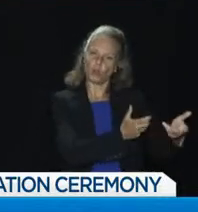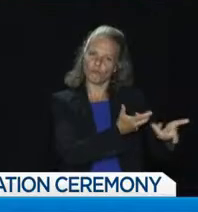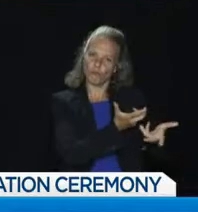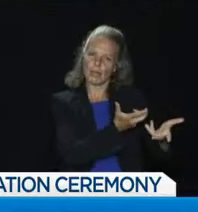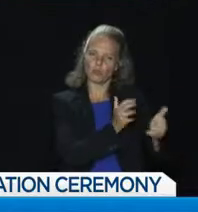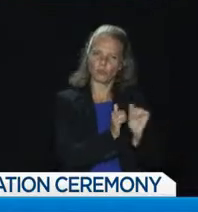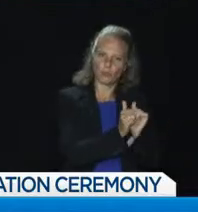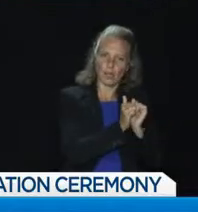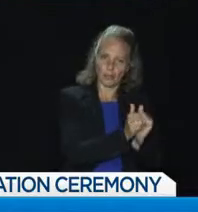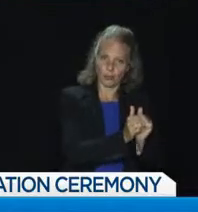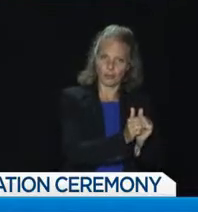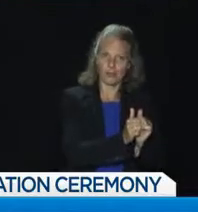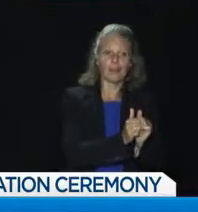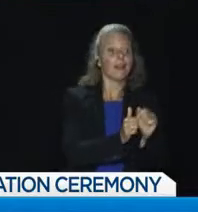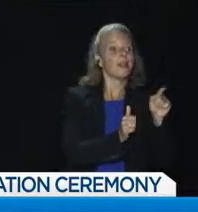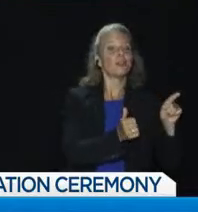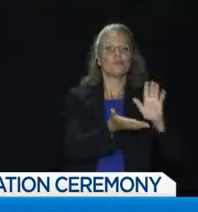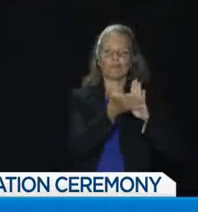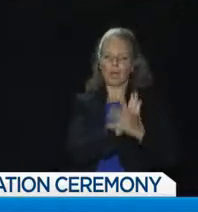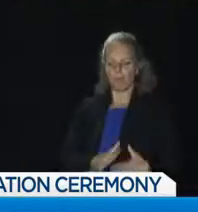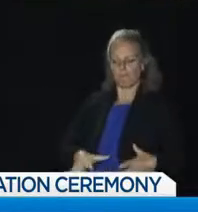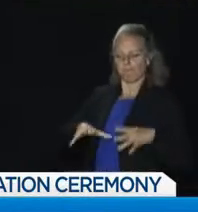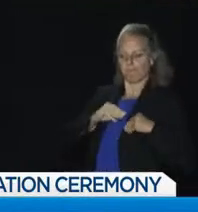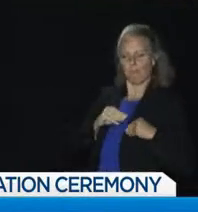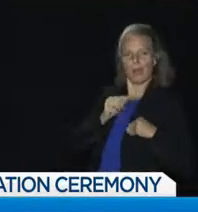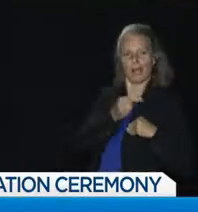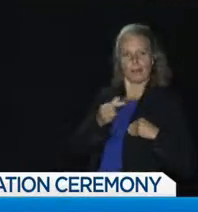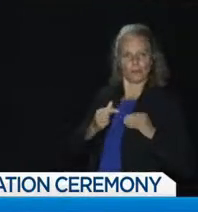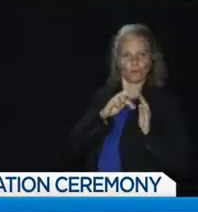yours. Thank you. McCormick.